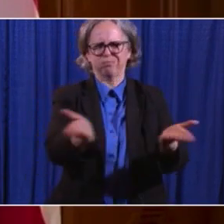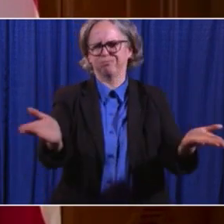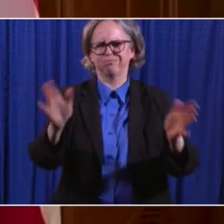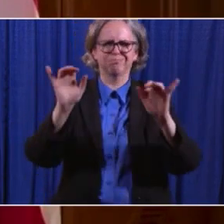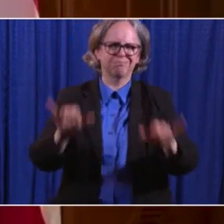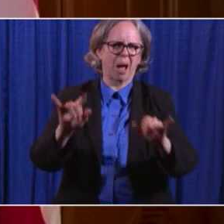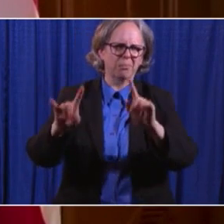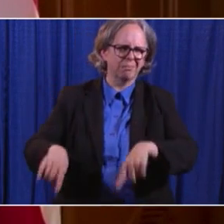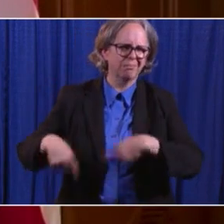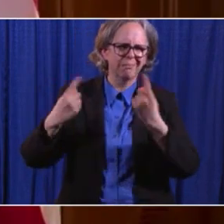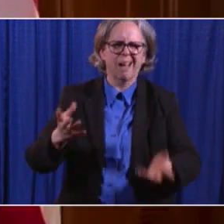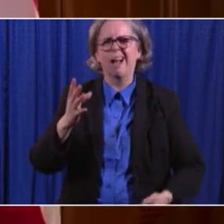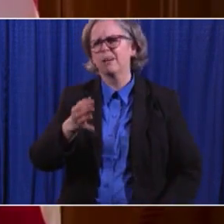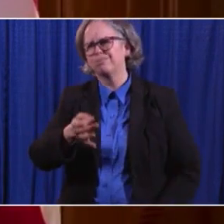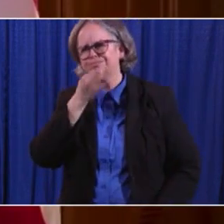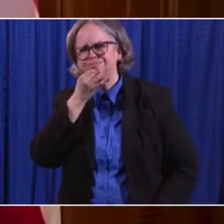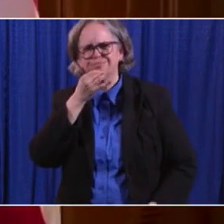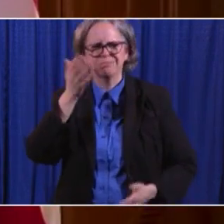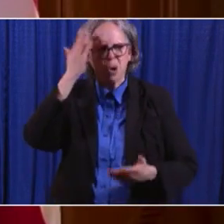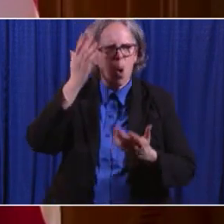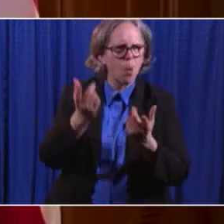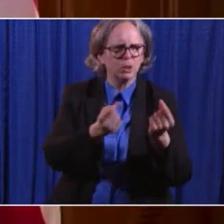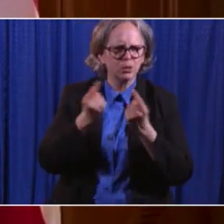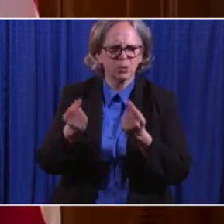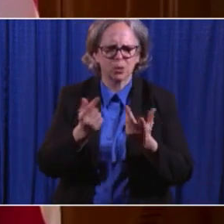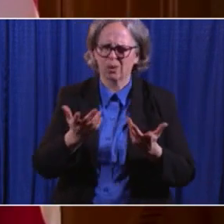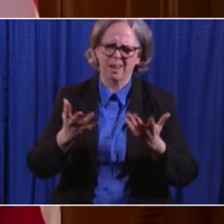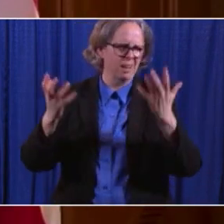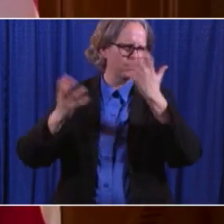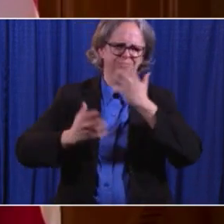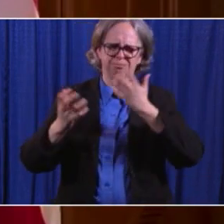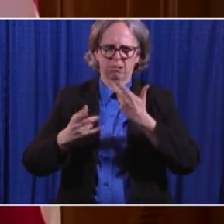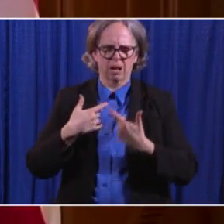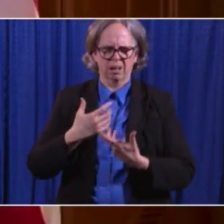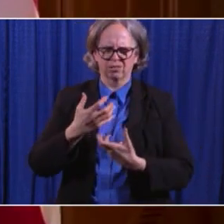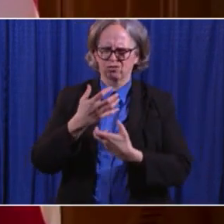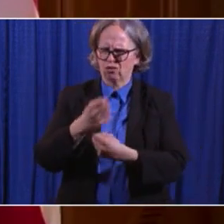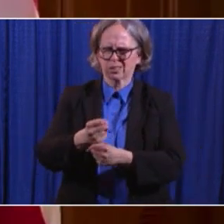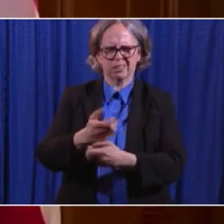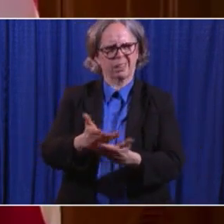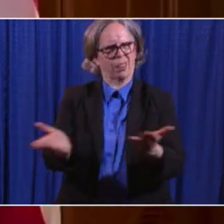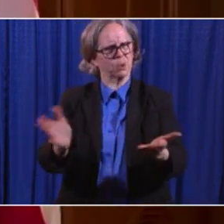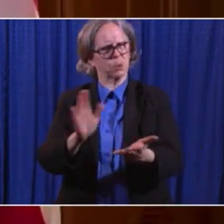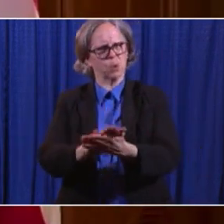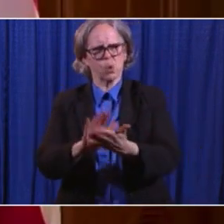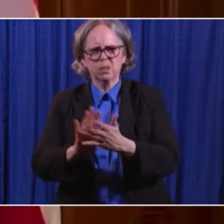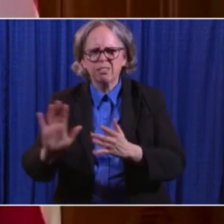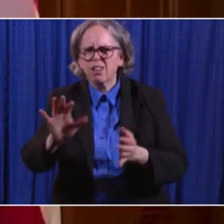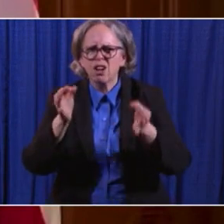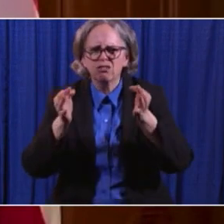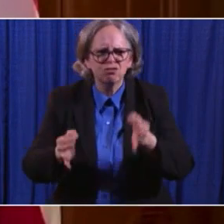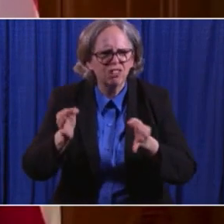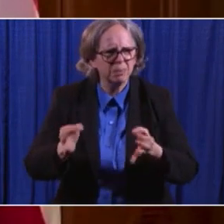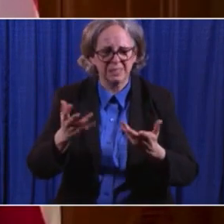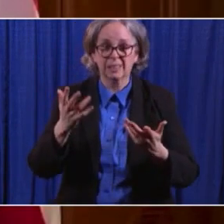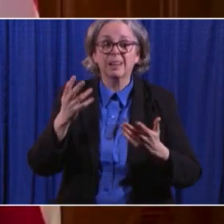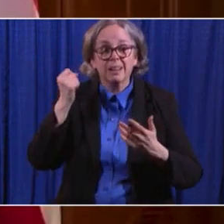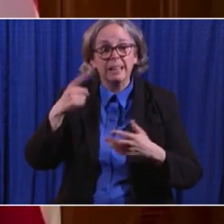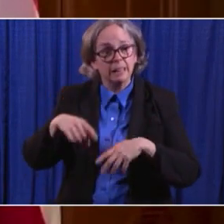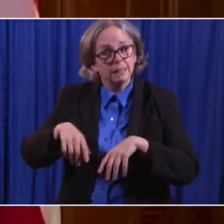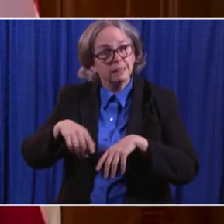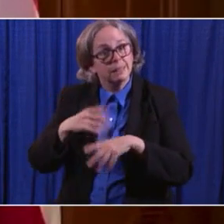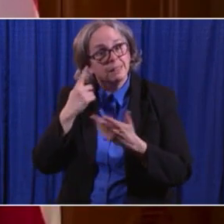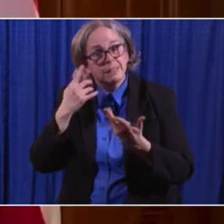a phenomenal job. So we trust them to be able to do a phenomenal job at graduation. We trust them to be able to do a